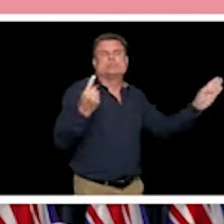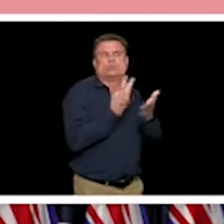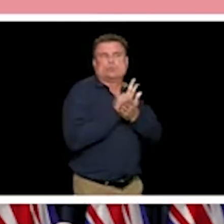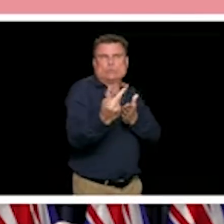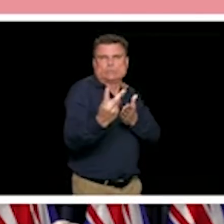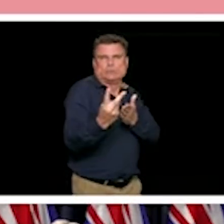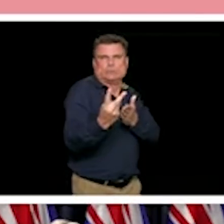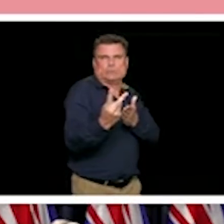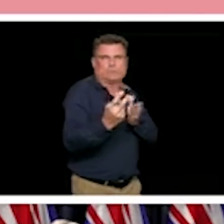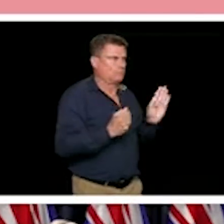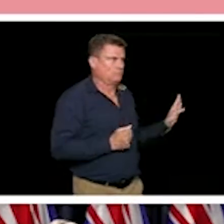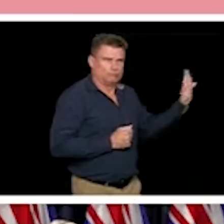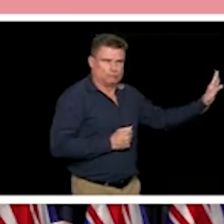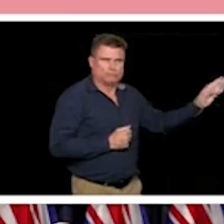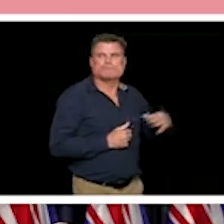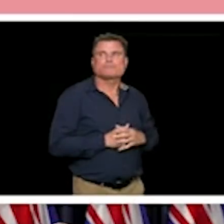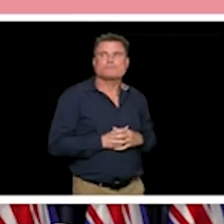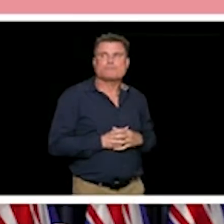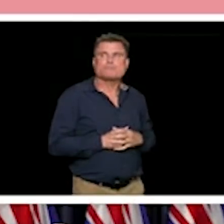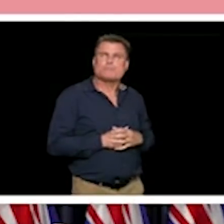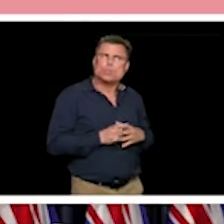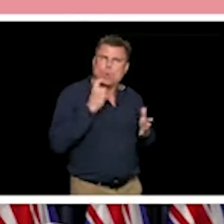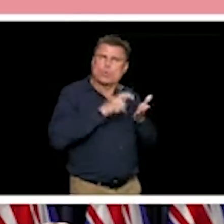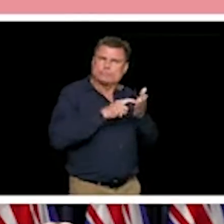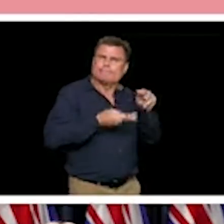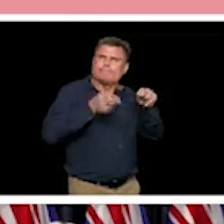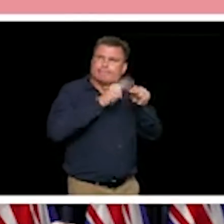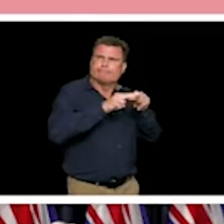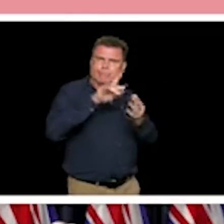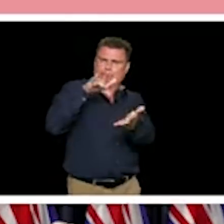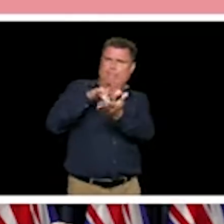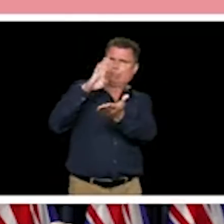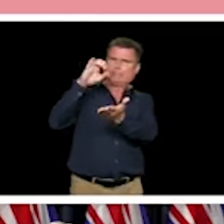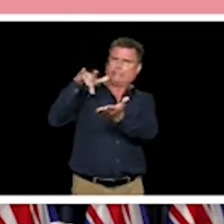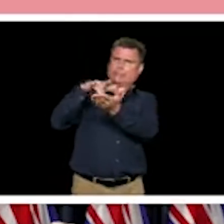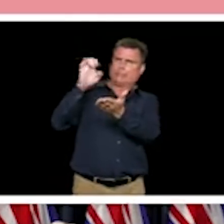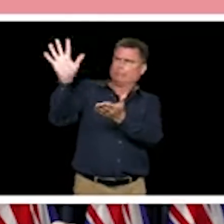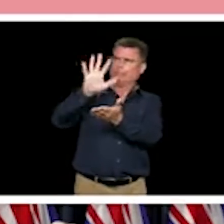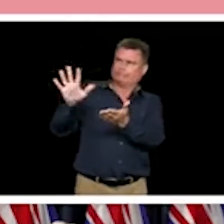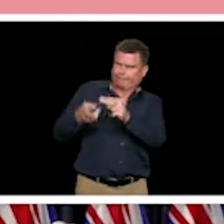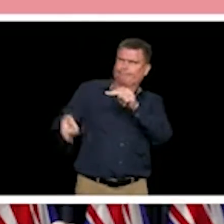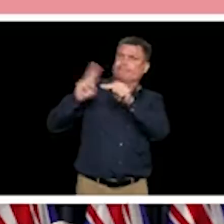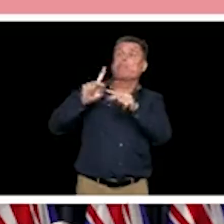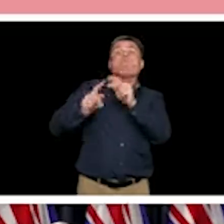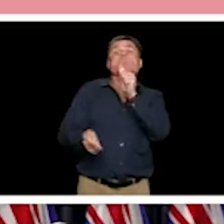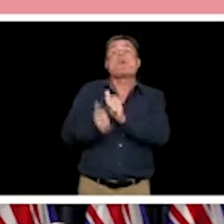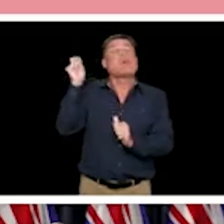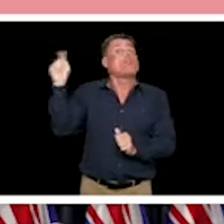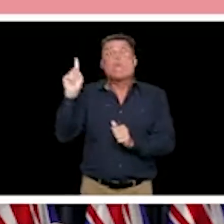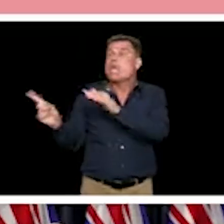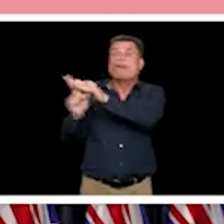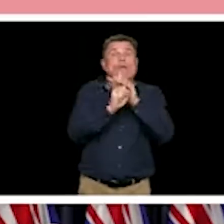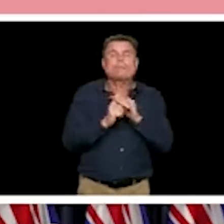had increases in particularly interior health, the bulk of the cases still are located in the lower